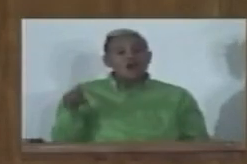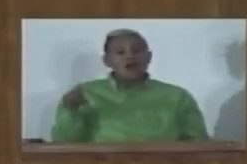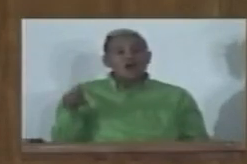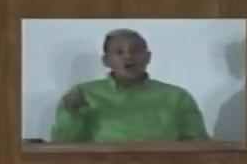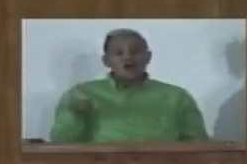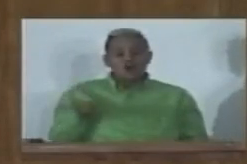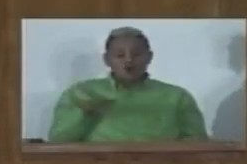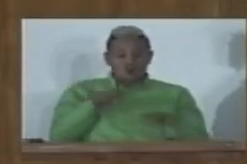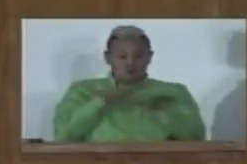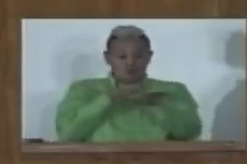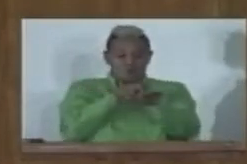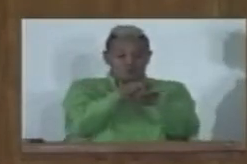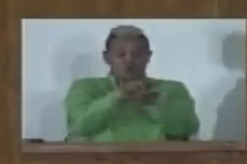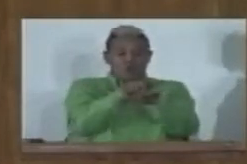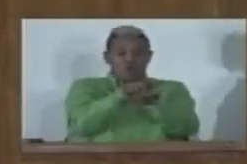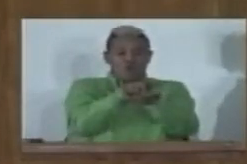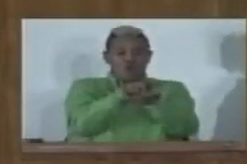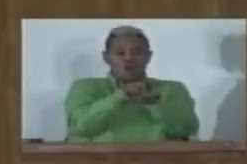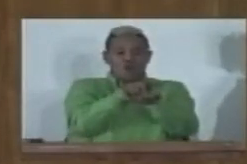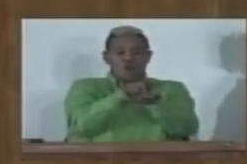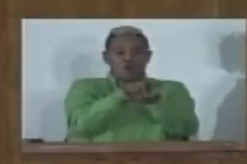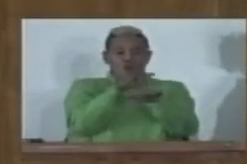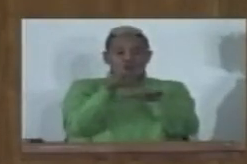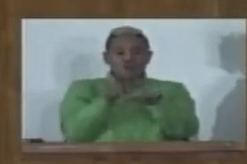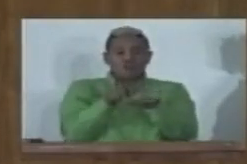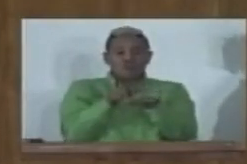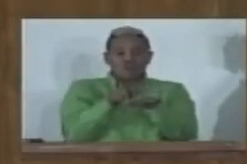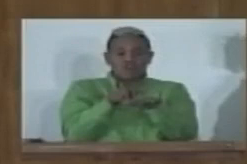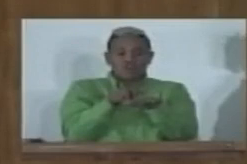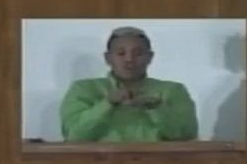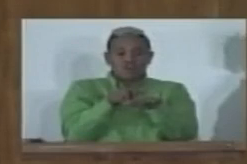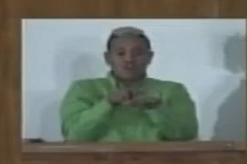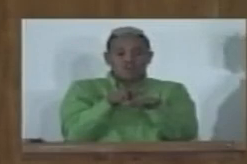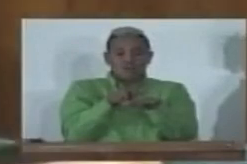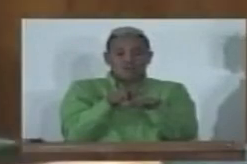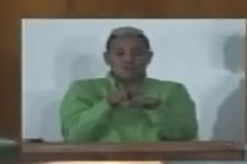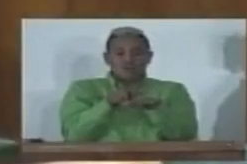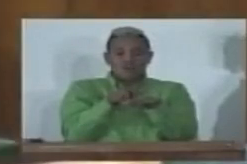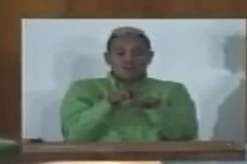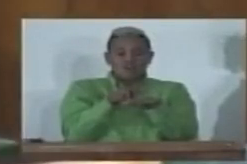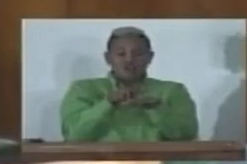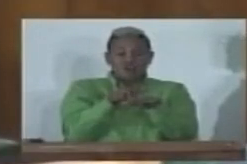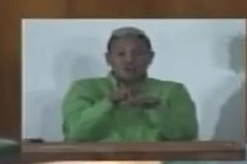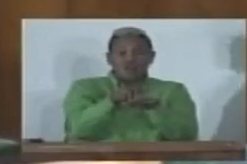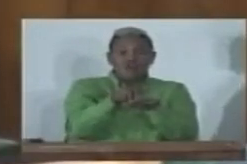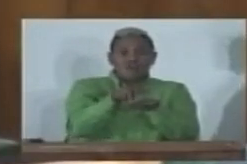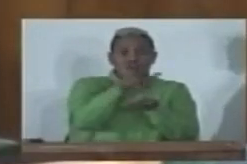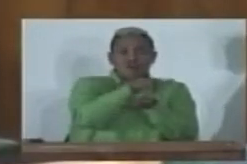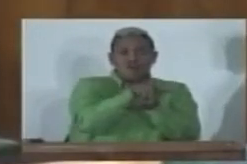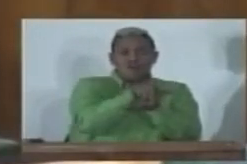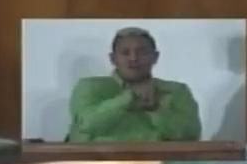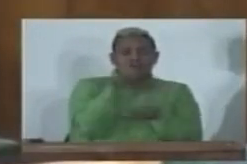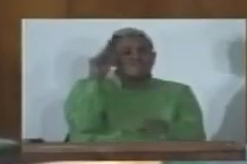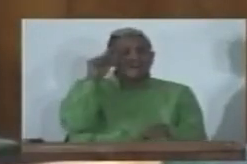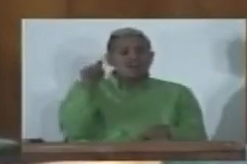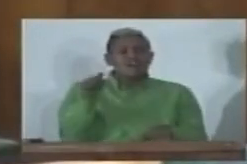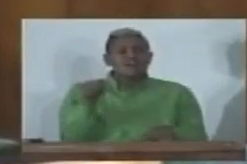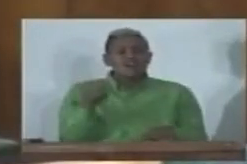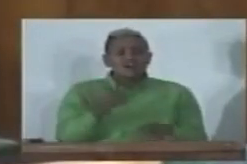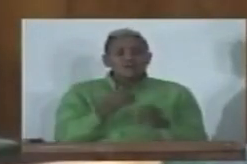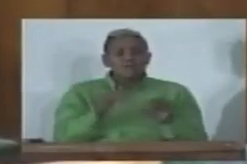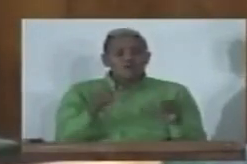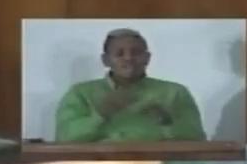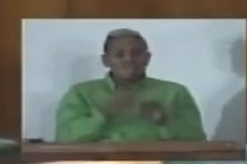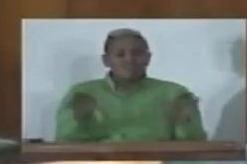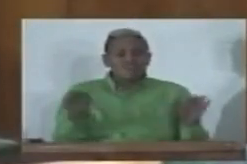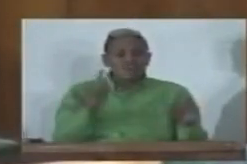the sidewalk and come to the edge of the road. For him, he was moving freer, but